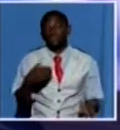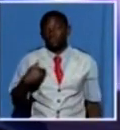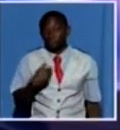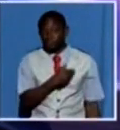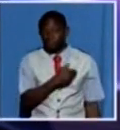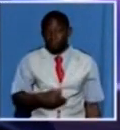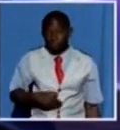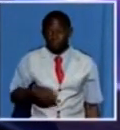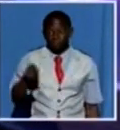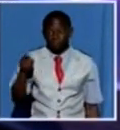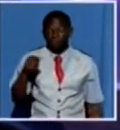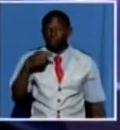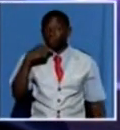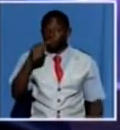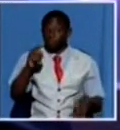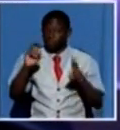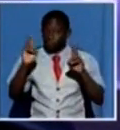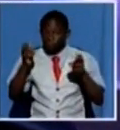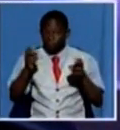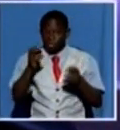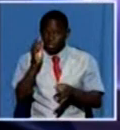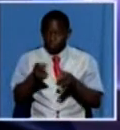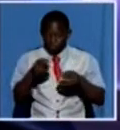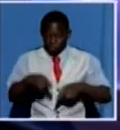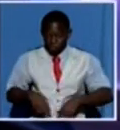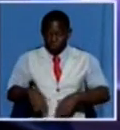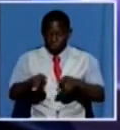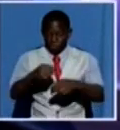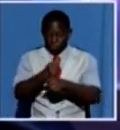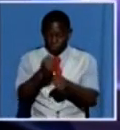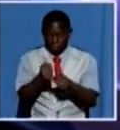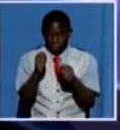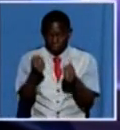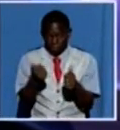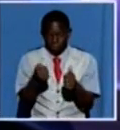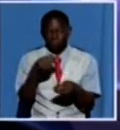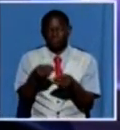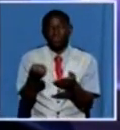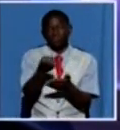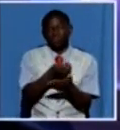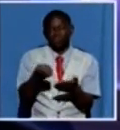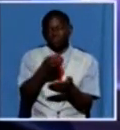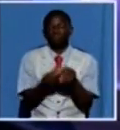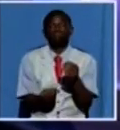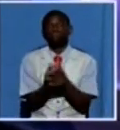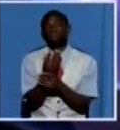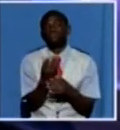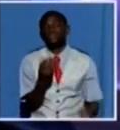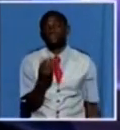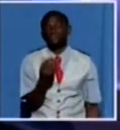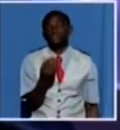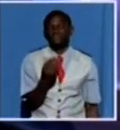attract economic activities. And we need to agree that if we are to grow the Zambian economy, we need to invest